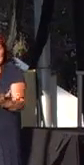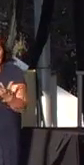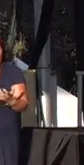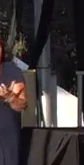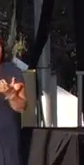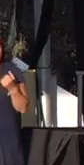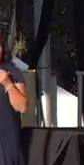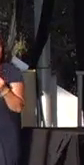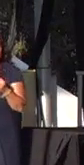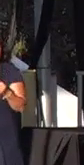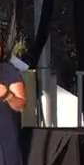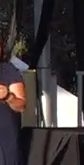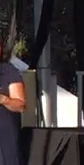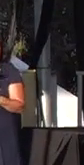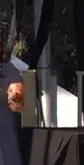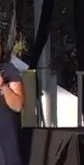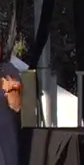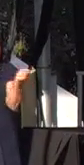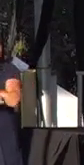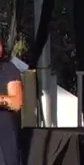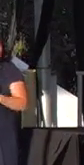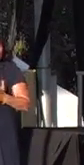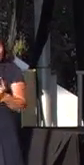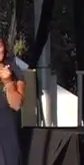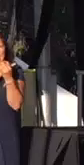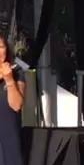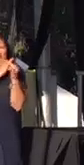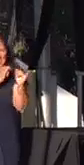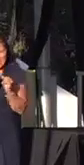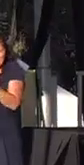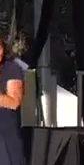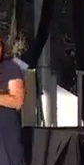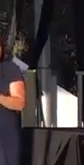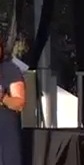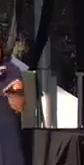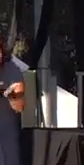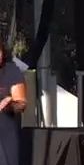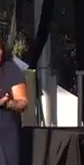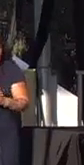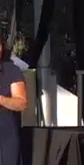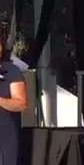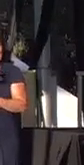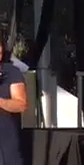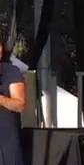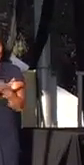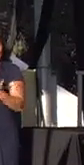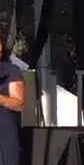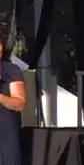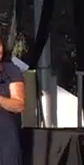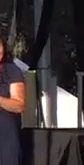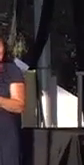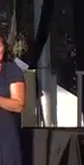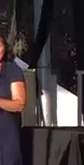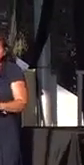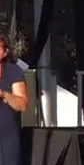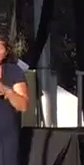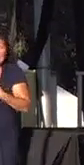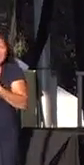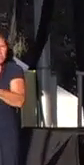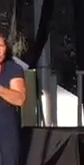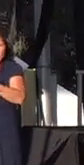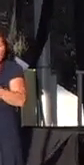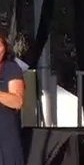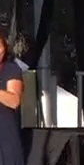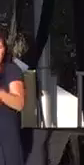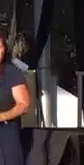reform. And we want independent investigations on civil rights cases. We cannot trust local